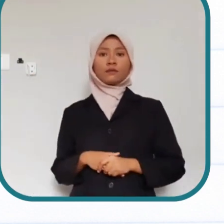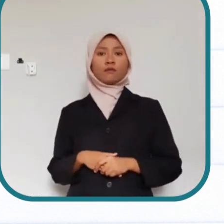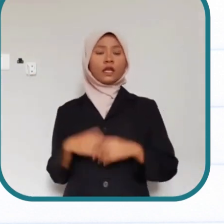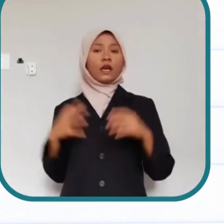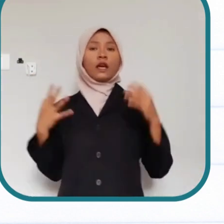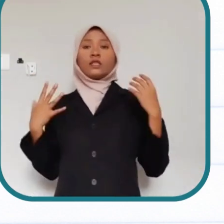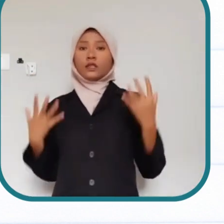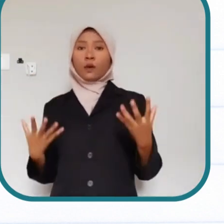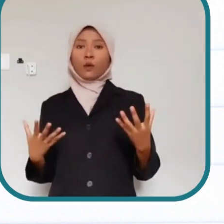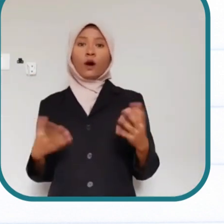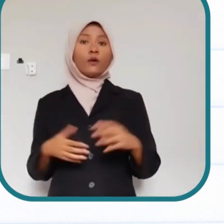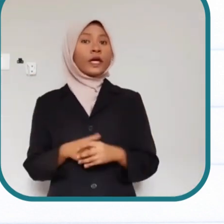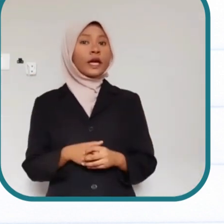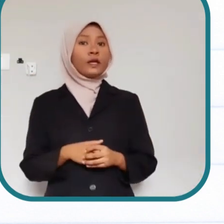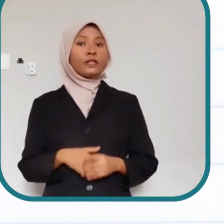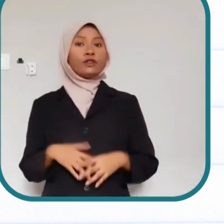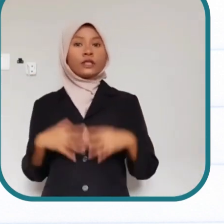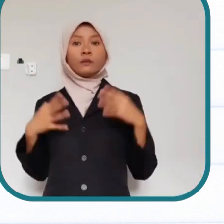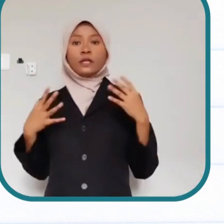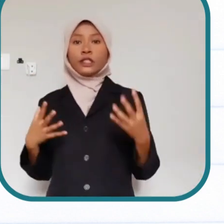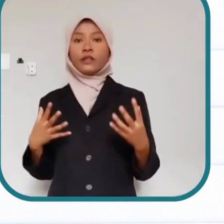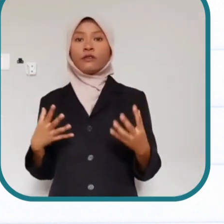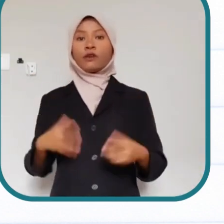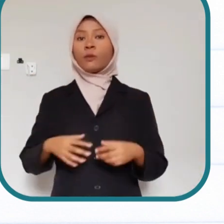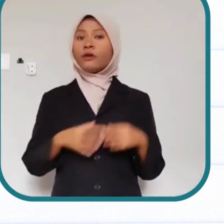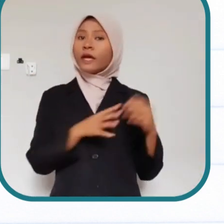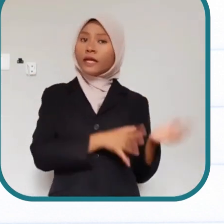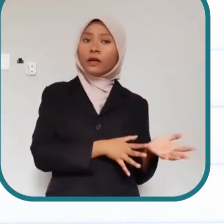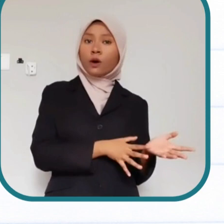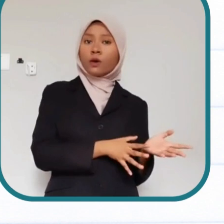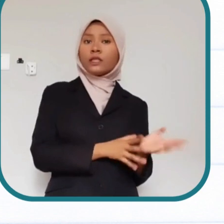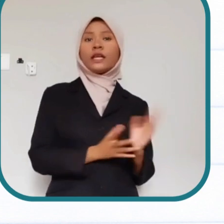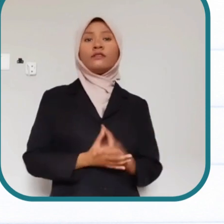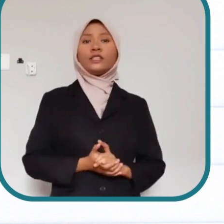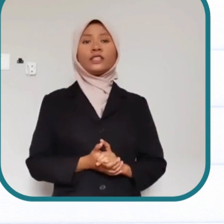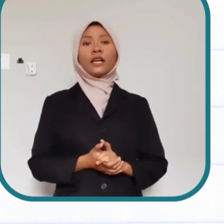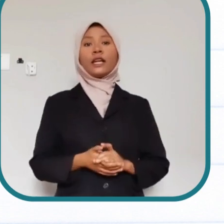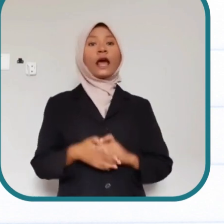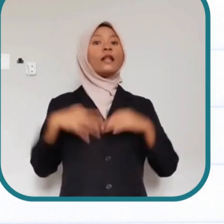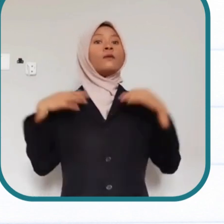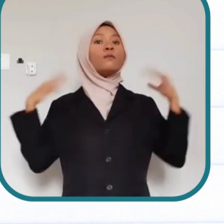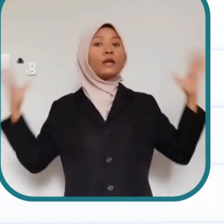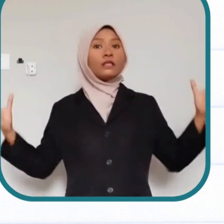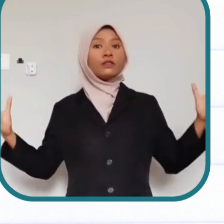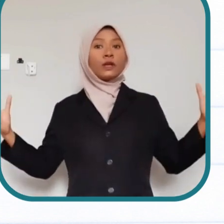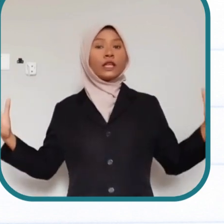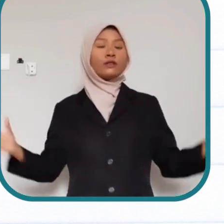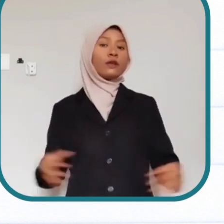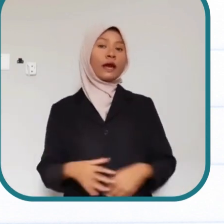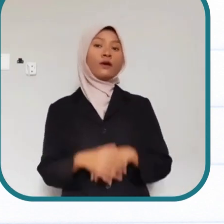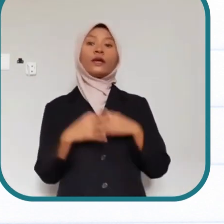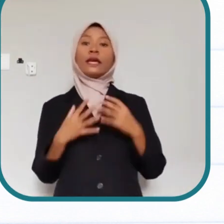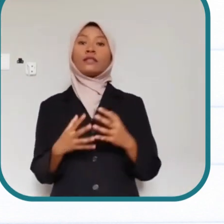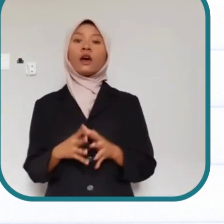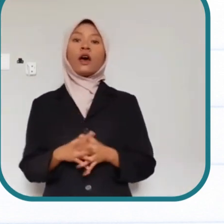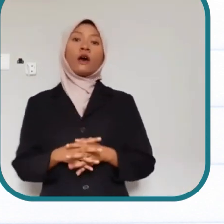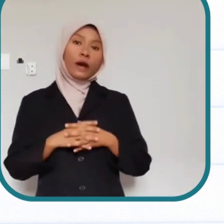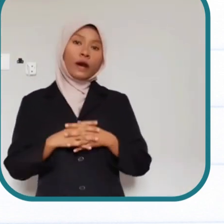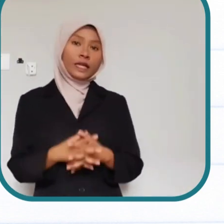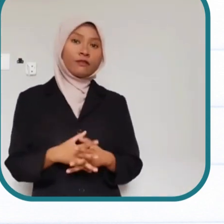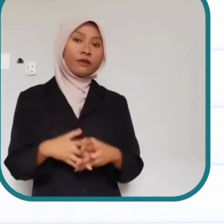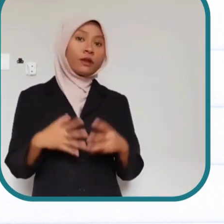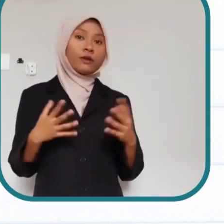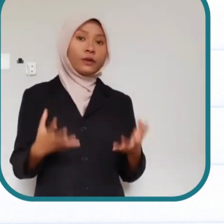phrase. So, we can use transmission from radio, television, and the big screen to get your